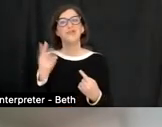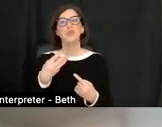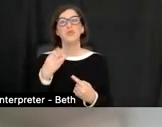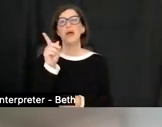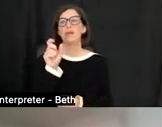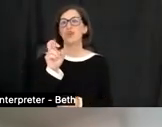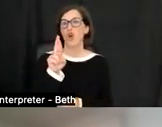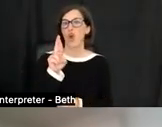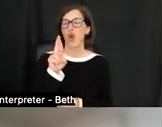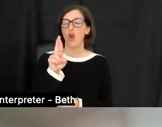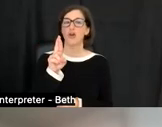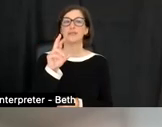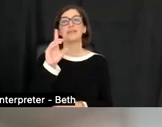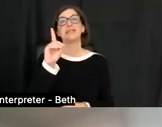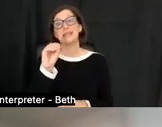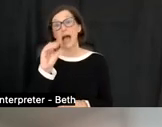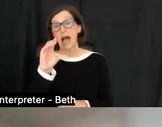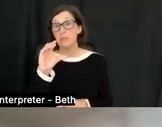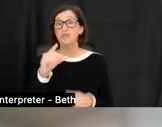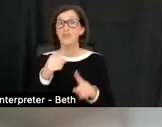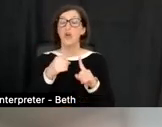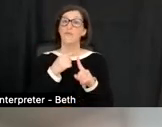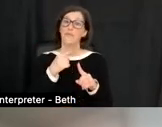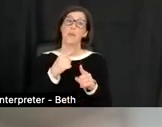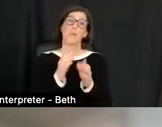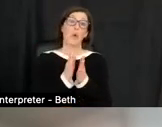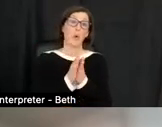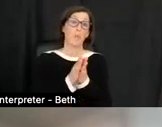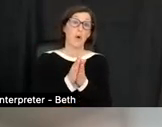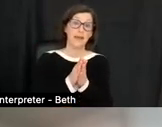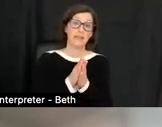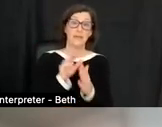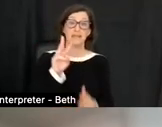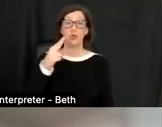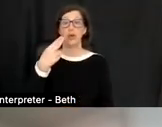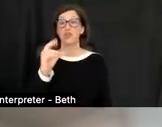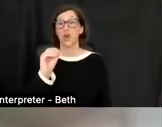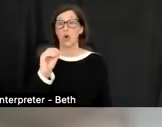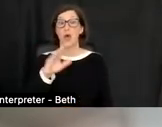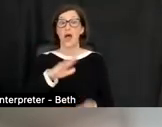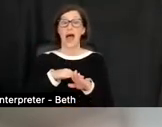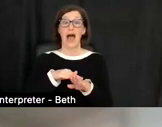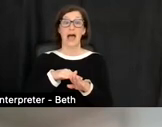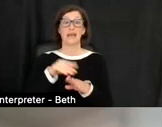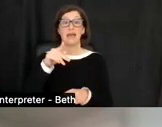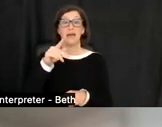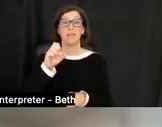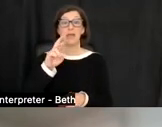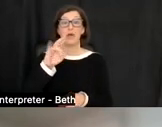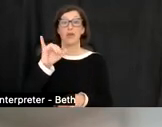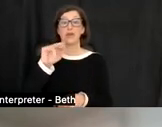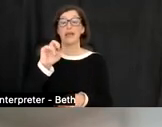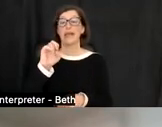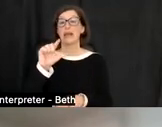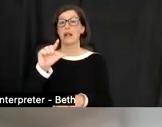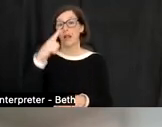webinars, documents from Momentum and WHO on perinatal mental health.